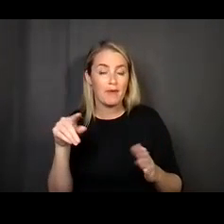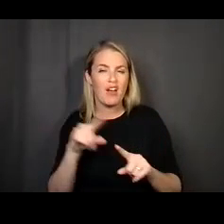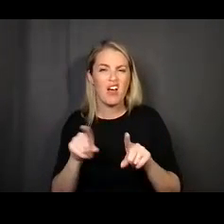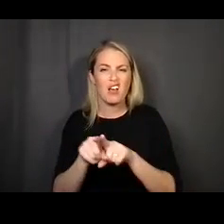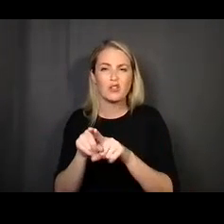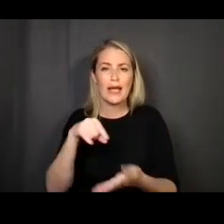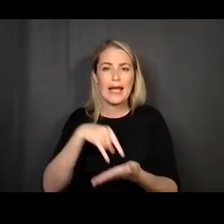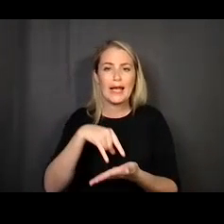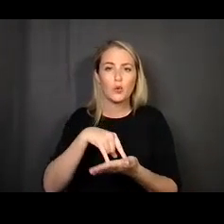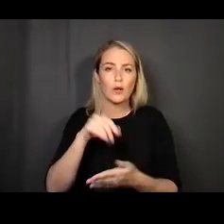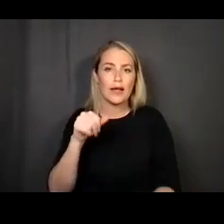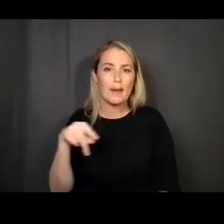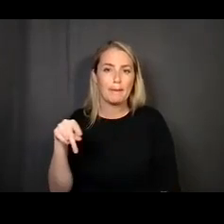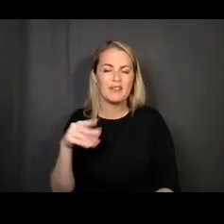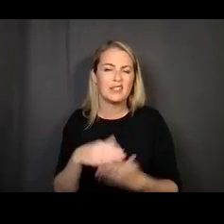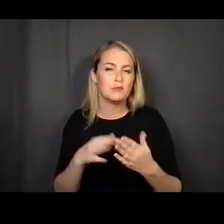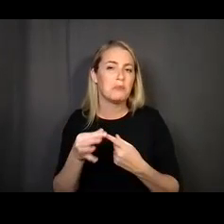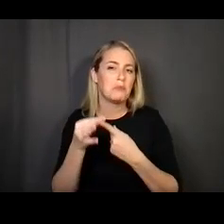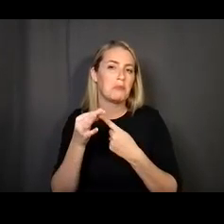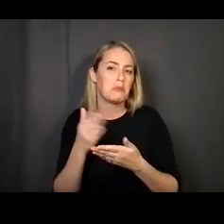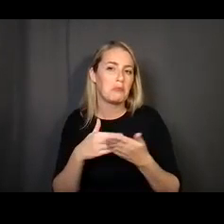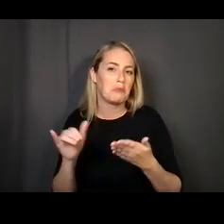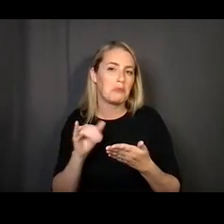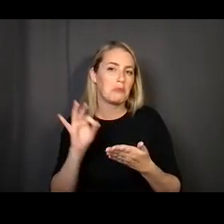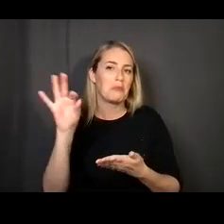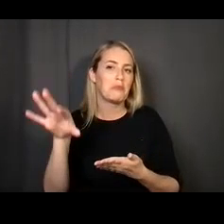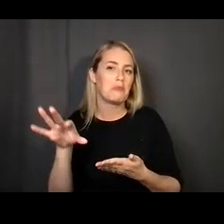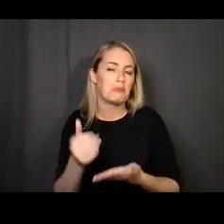aplicación del padre u observador. pieces that might be helpful in there.